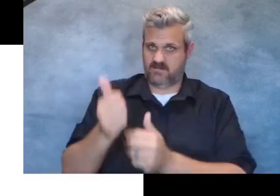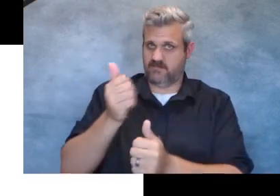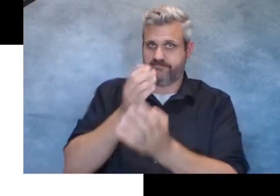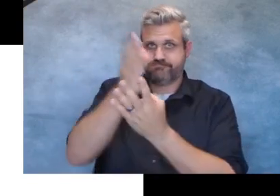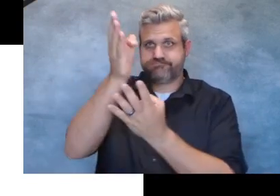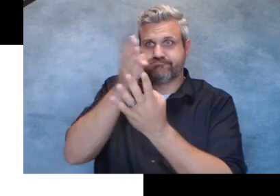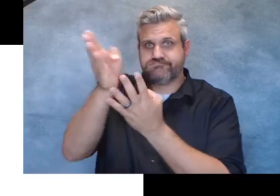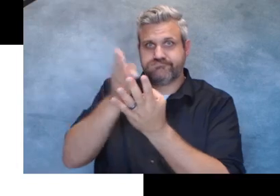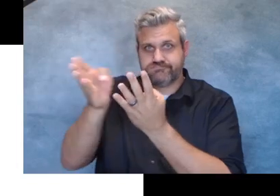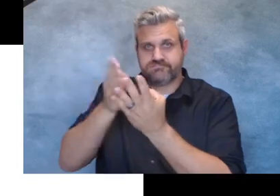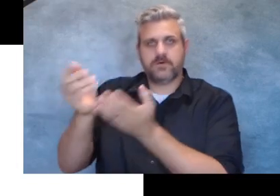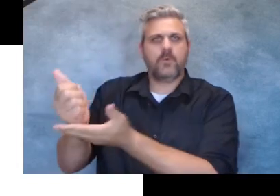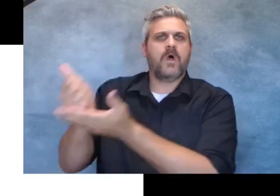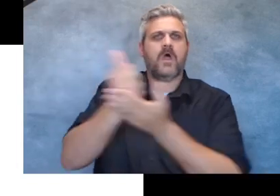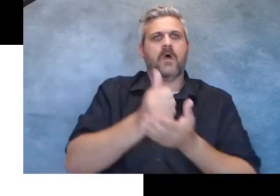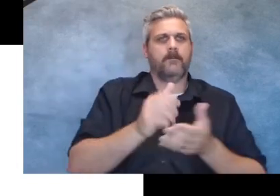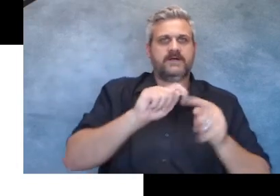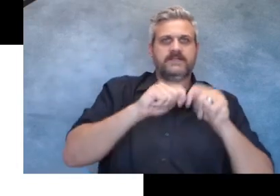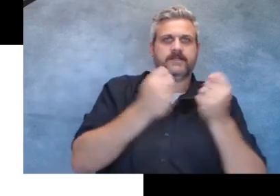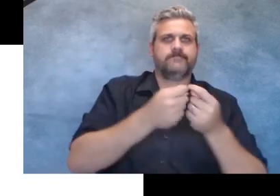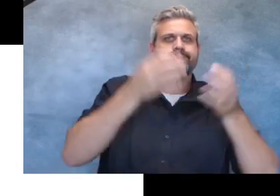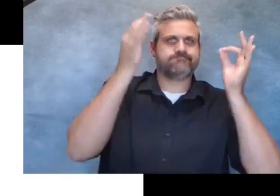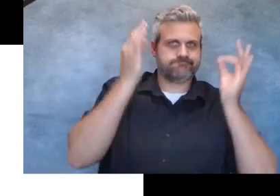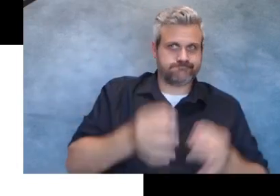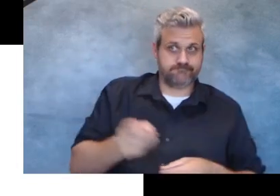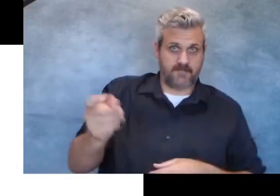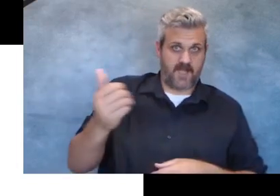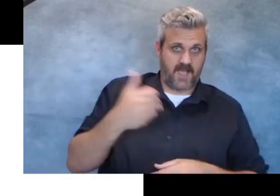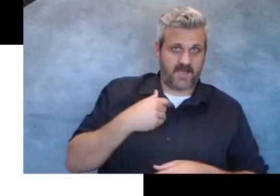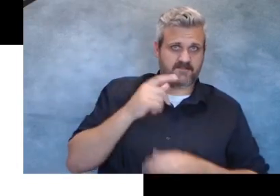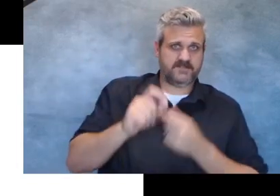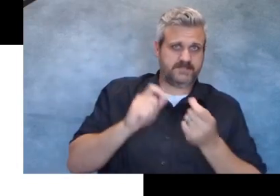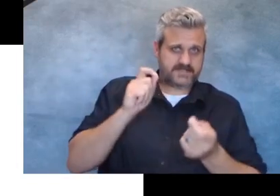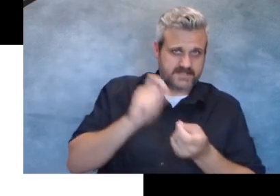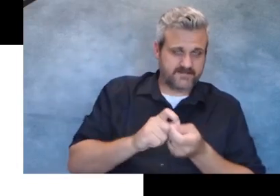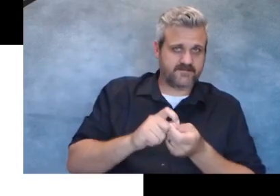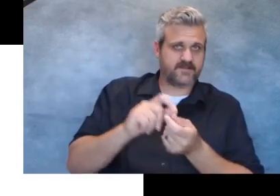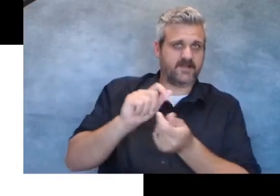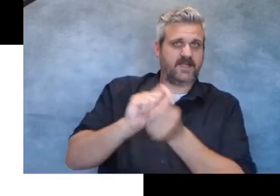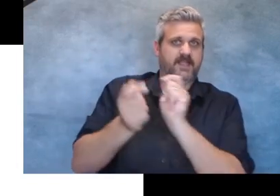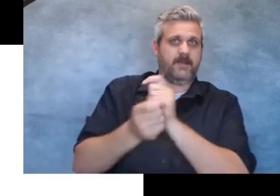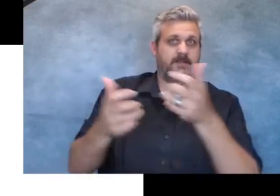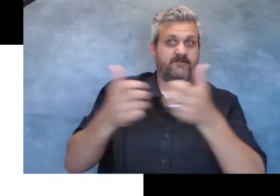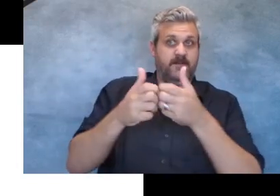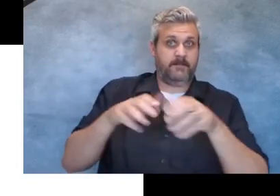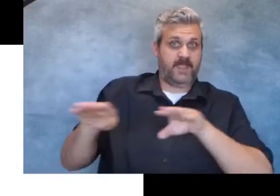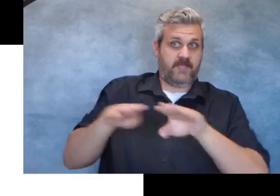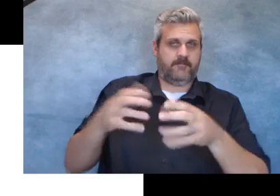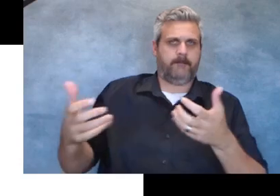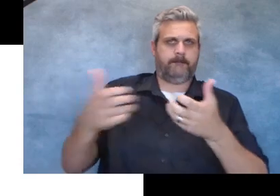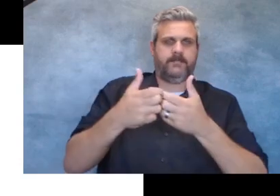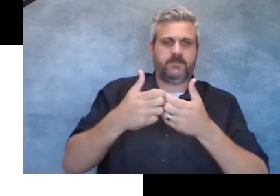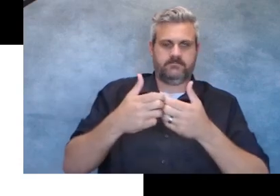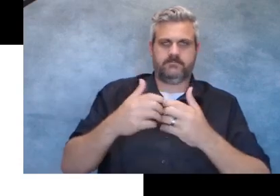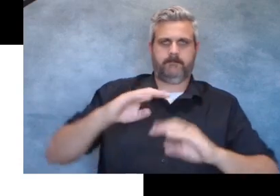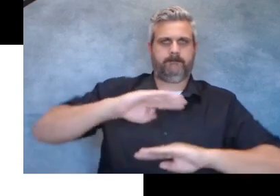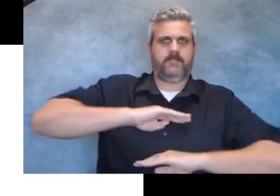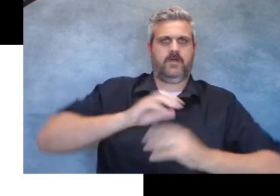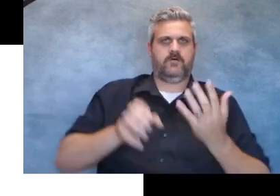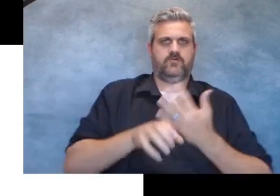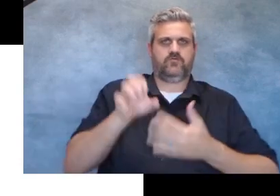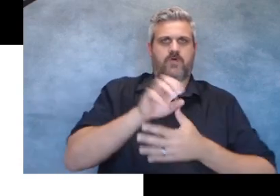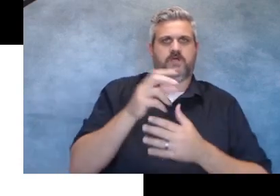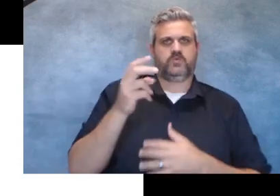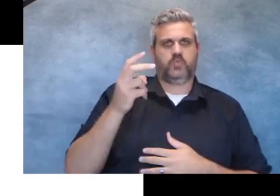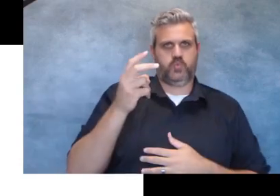to determine if the student has significant adaptive behaviors that meet criteria 2. As you can see, the ARC members